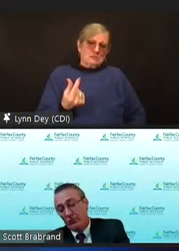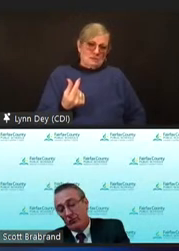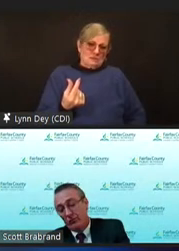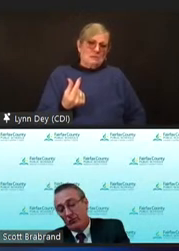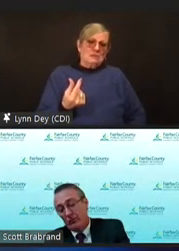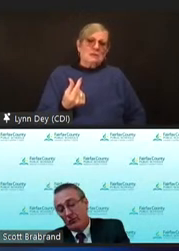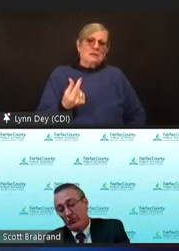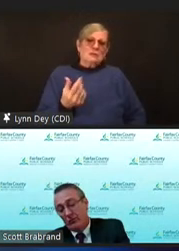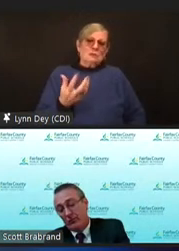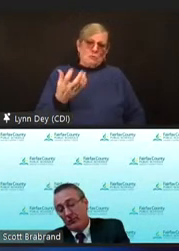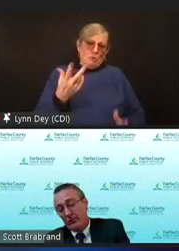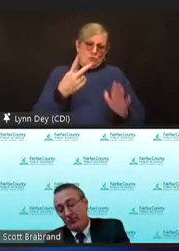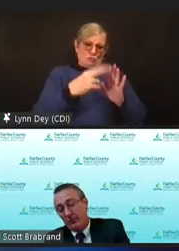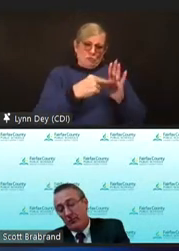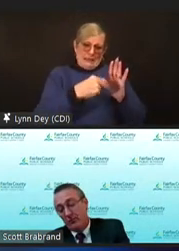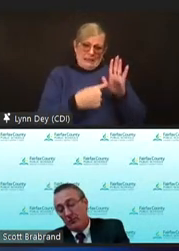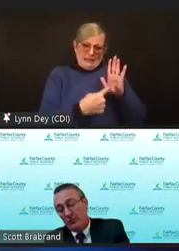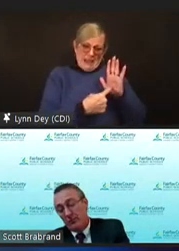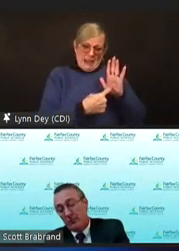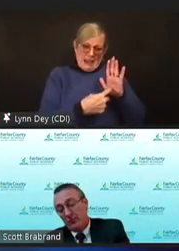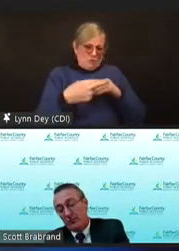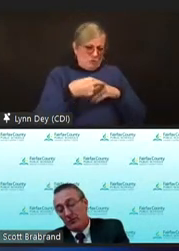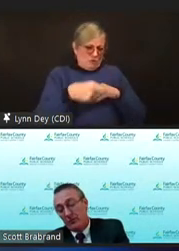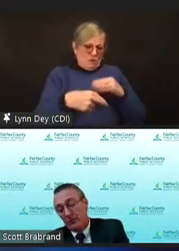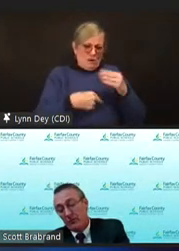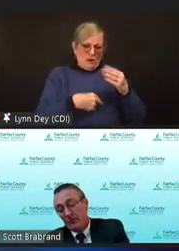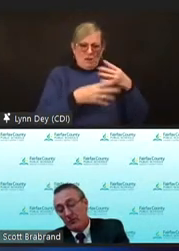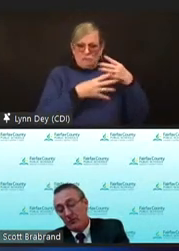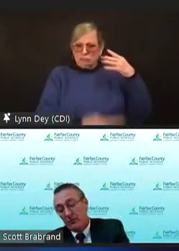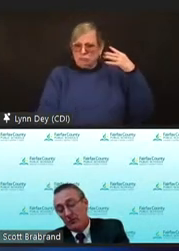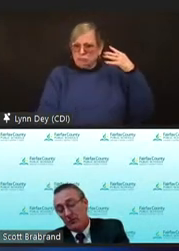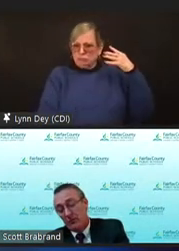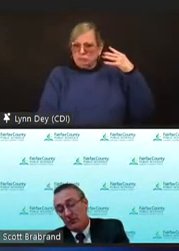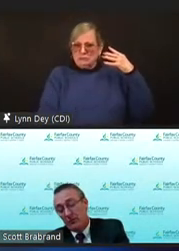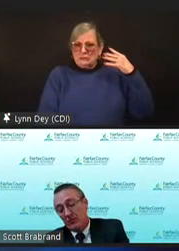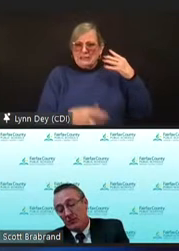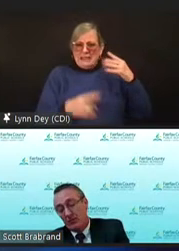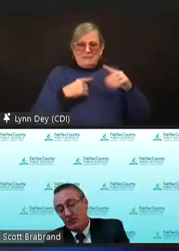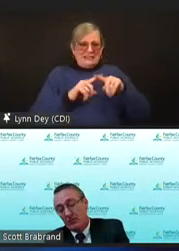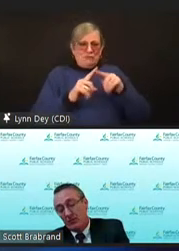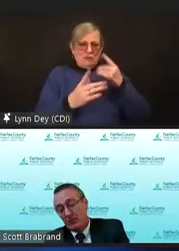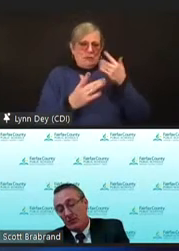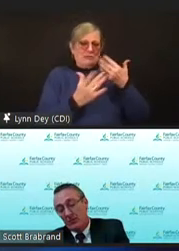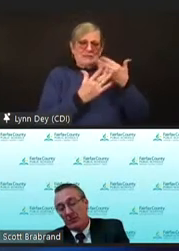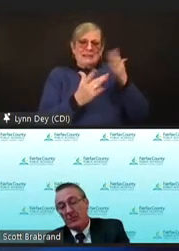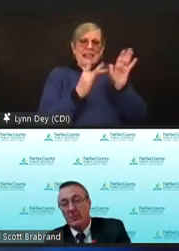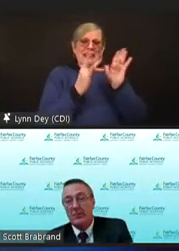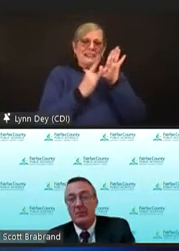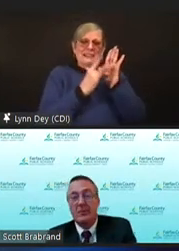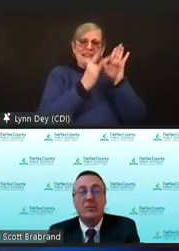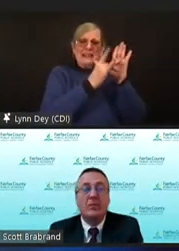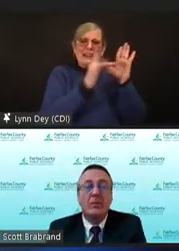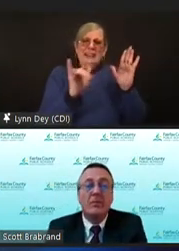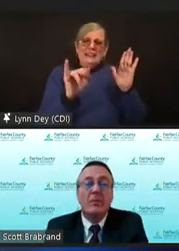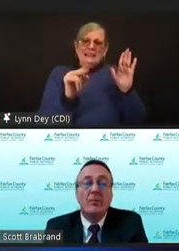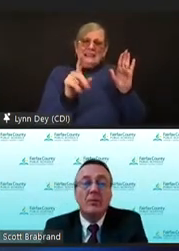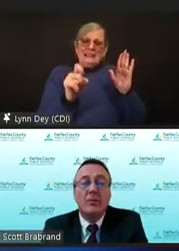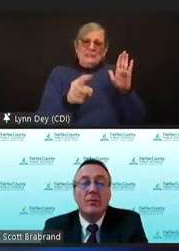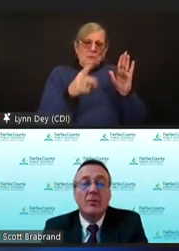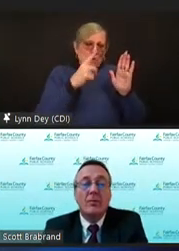with references, with links to all kinds of more scientific level, if that's what people desire to read